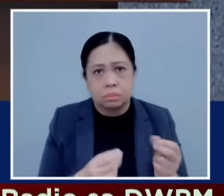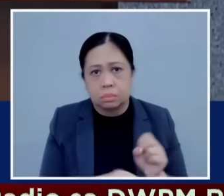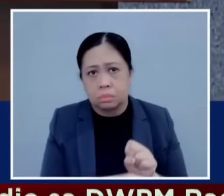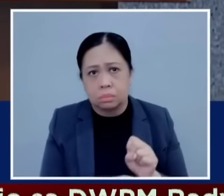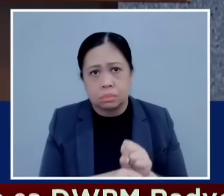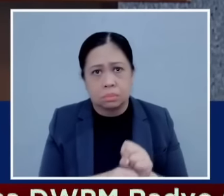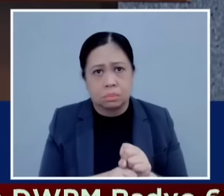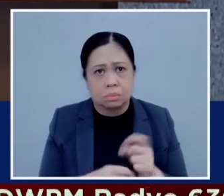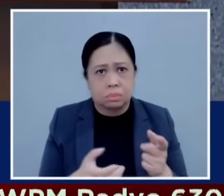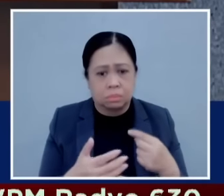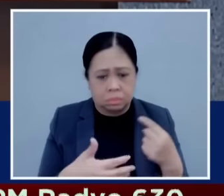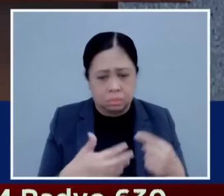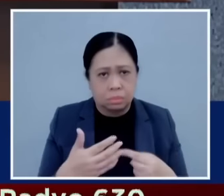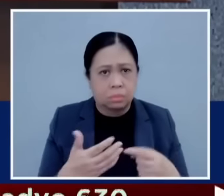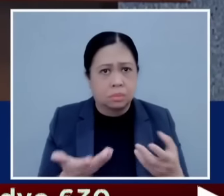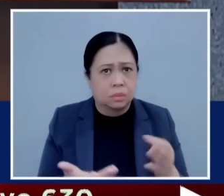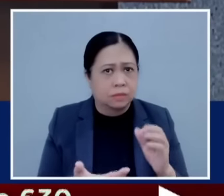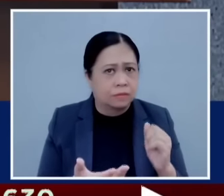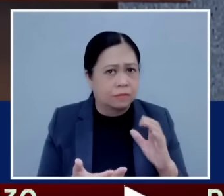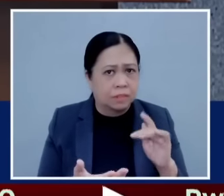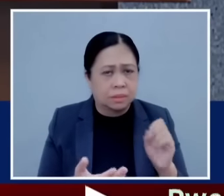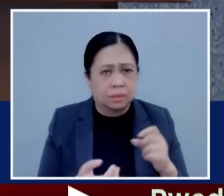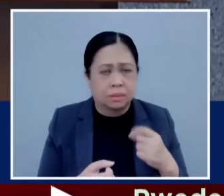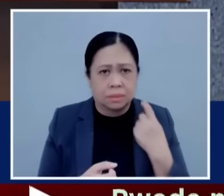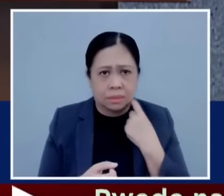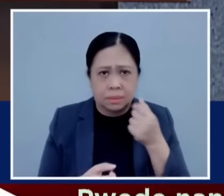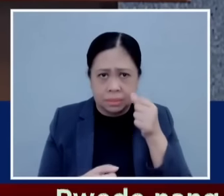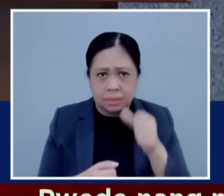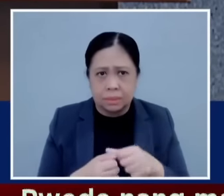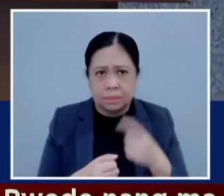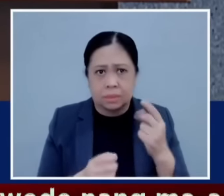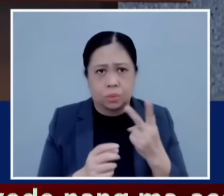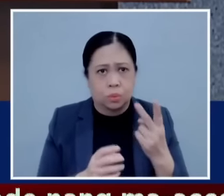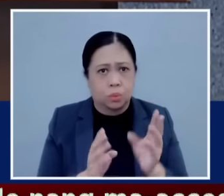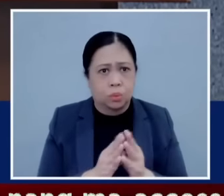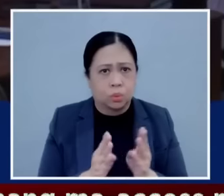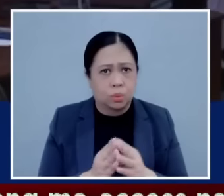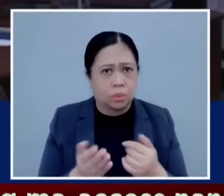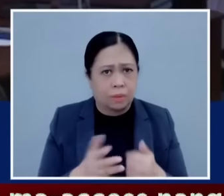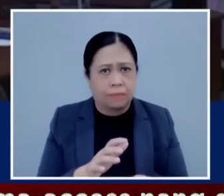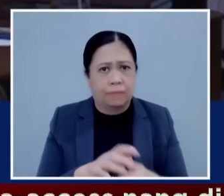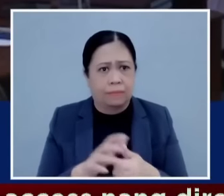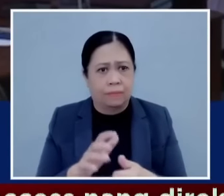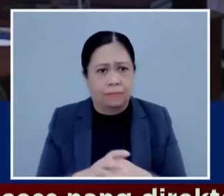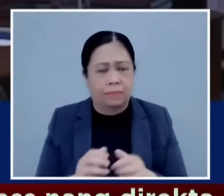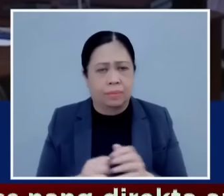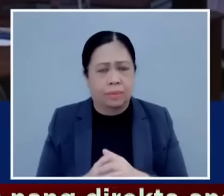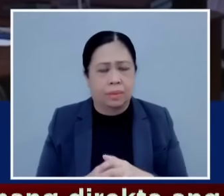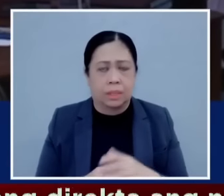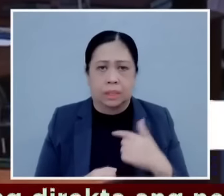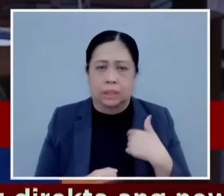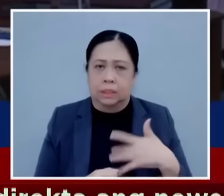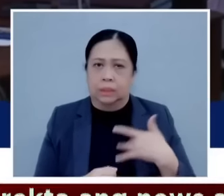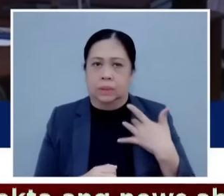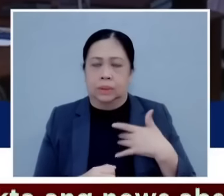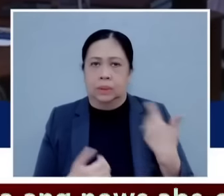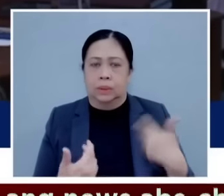on facts. Very clear in the last hearing, the last two hearings, the facts had come out. It bothers me, Mr. President,